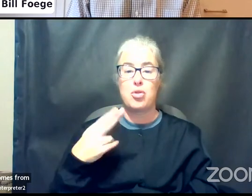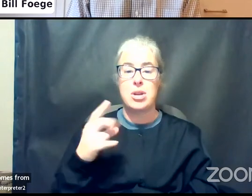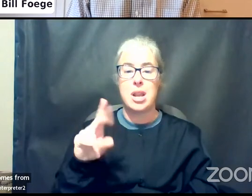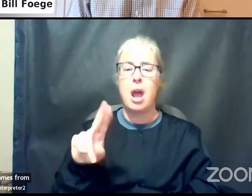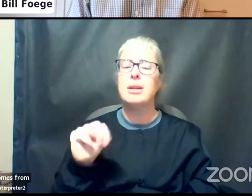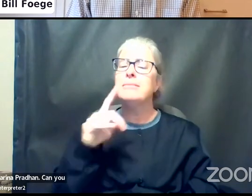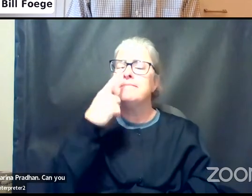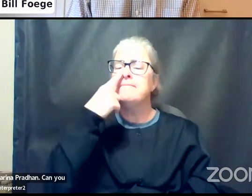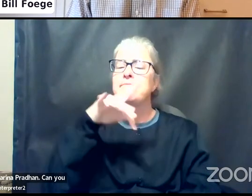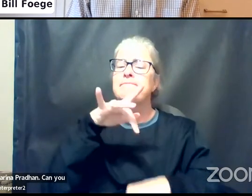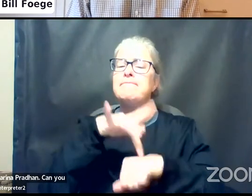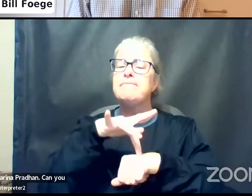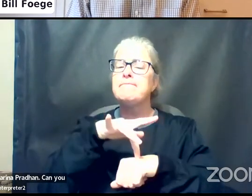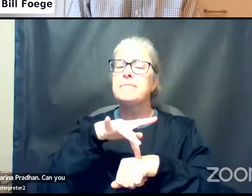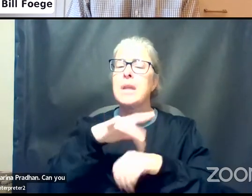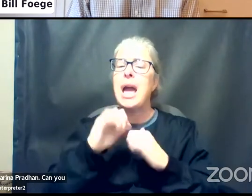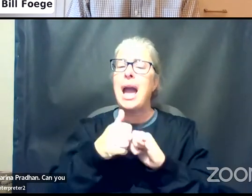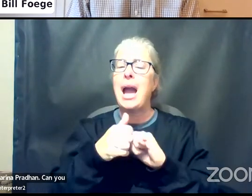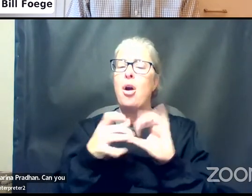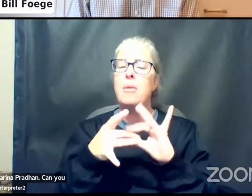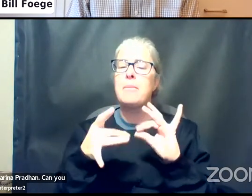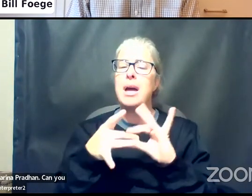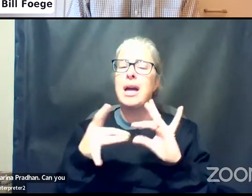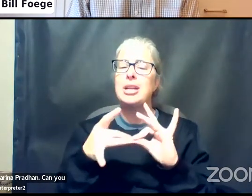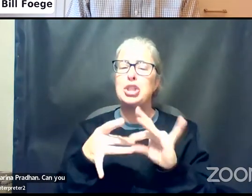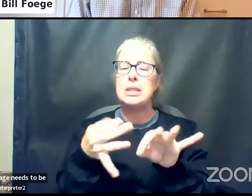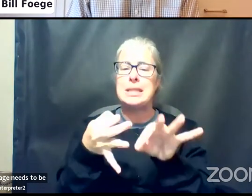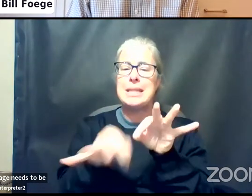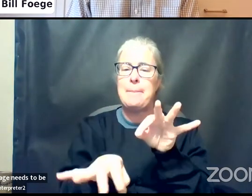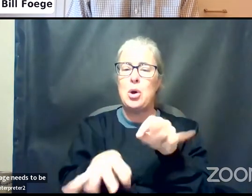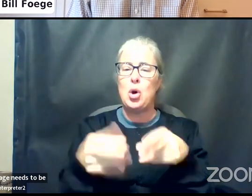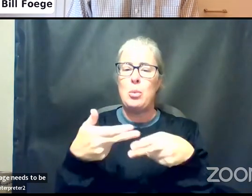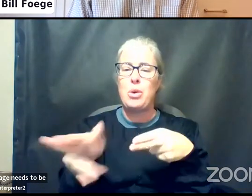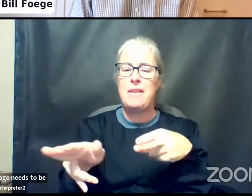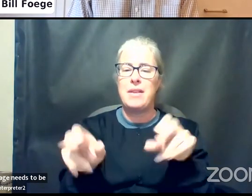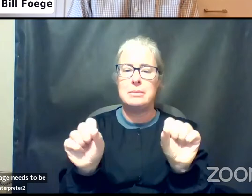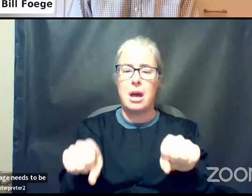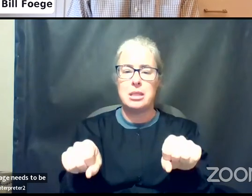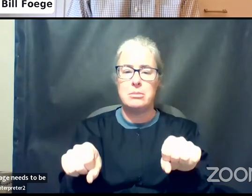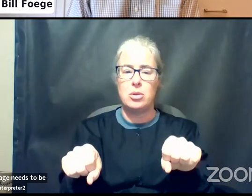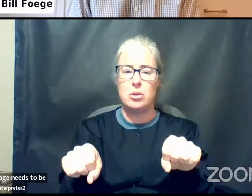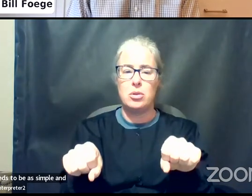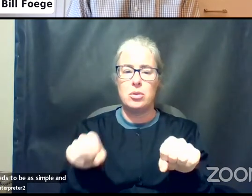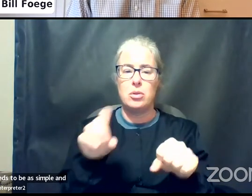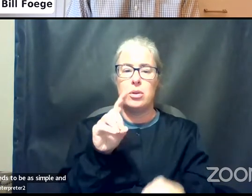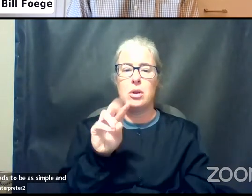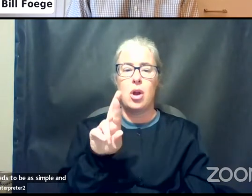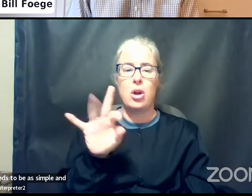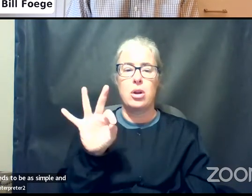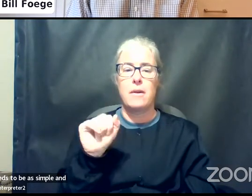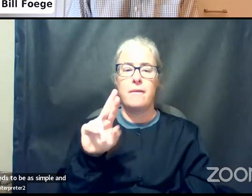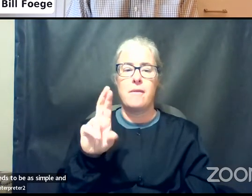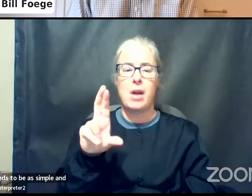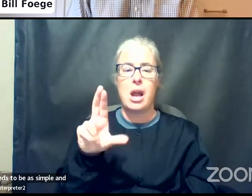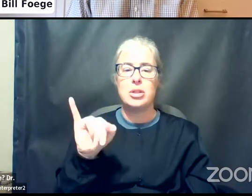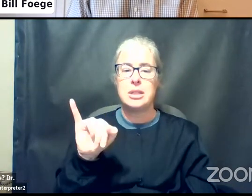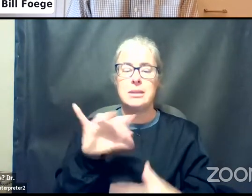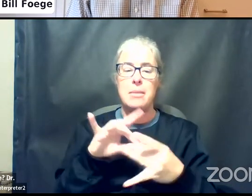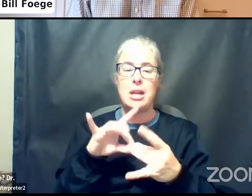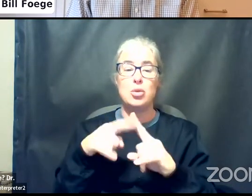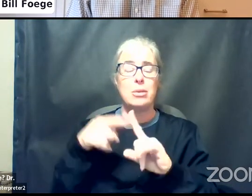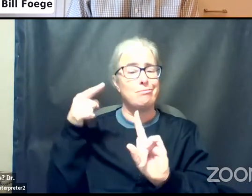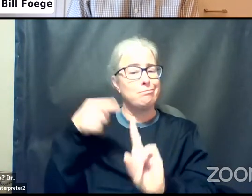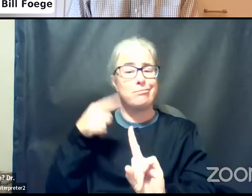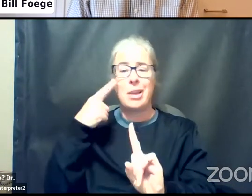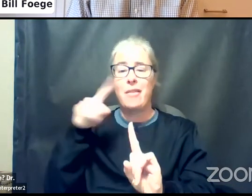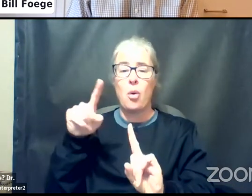you touch upon how the message needs to be as simple and brief as possible Dr fauci's message was very on point from a public